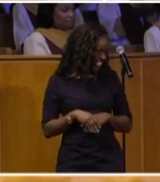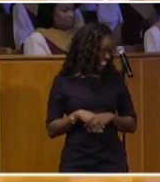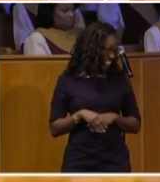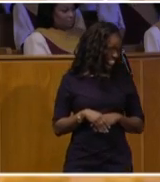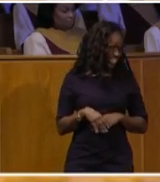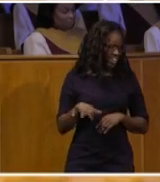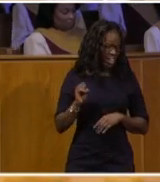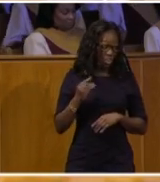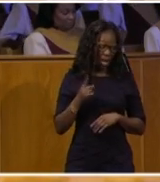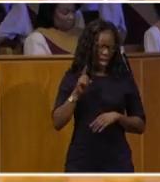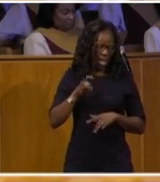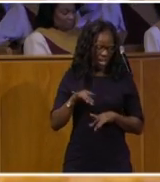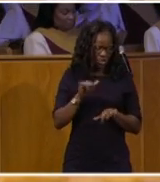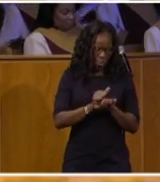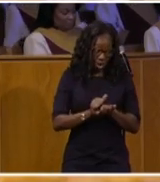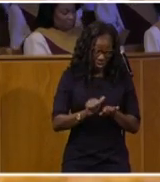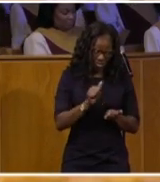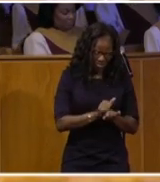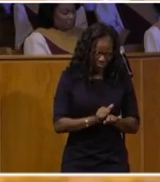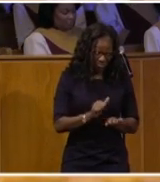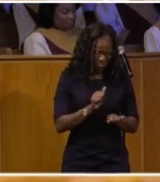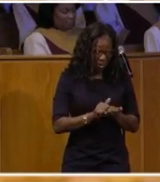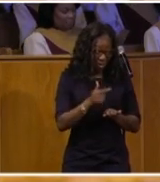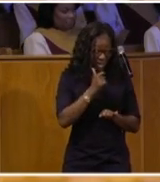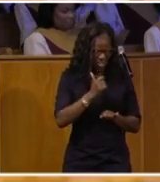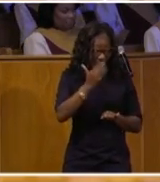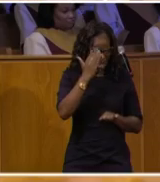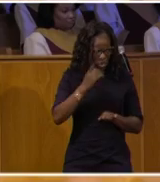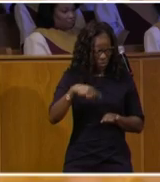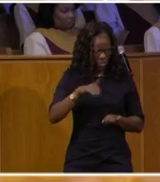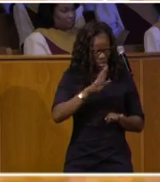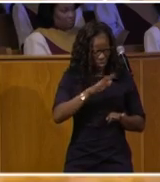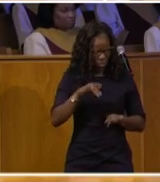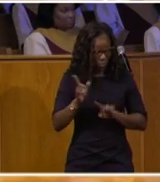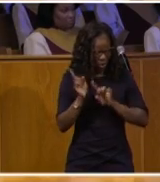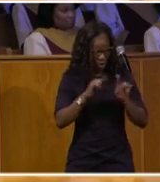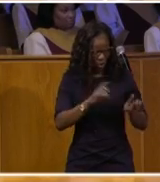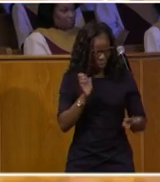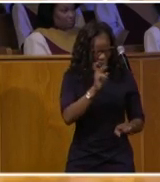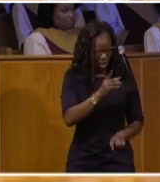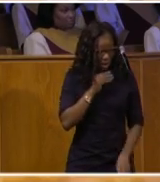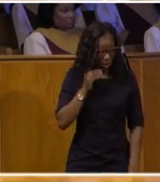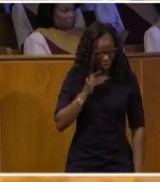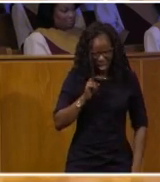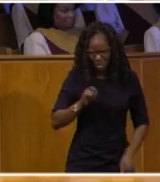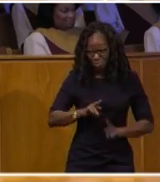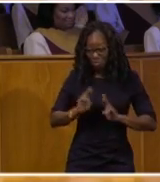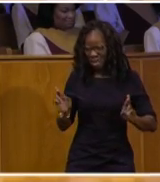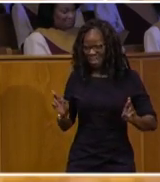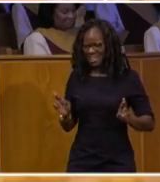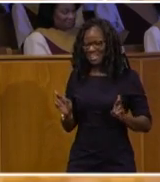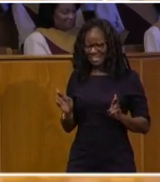And so I had to work because I knew those children were going to report.